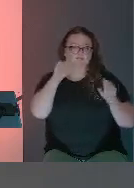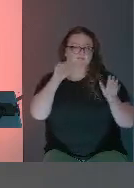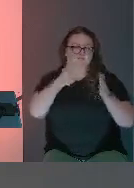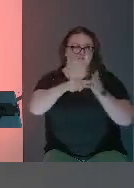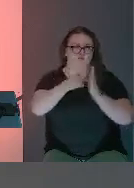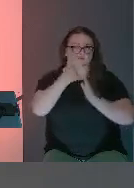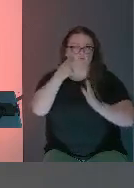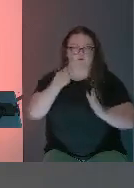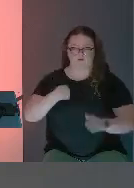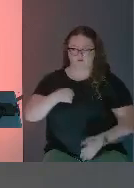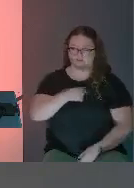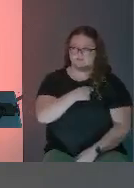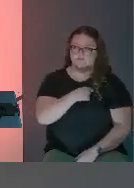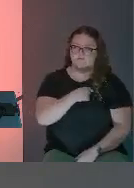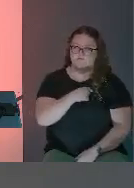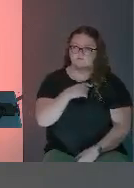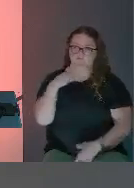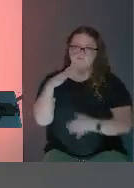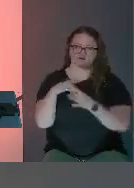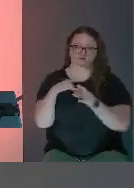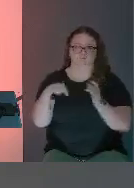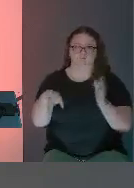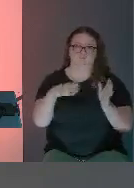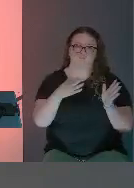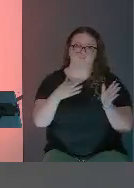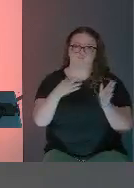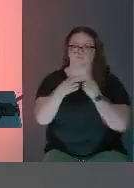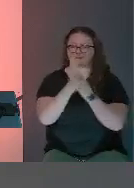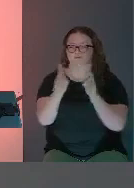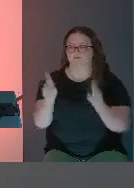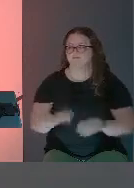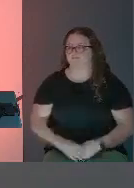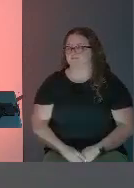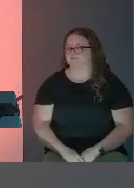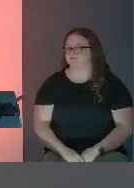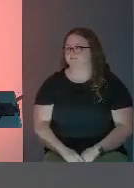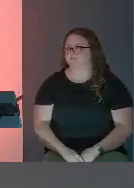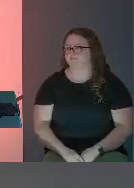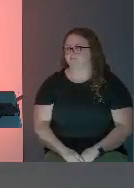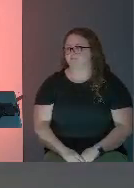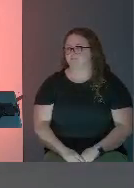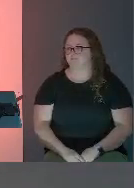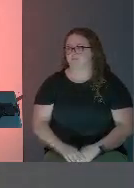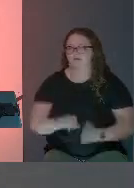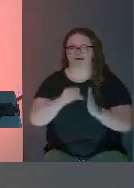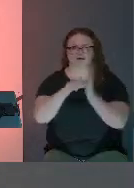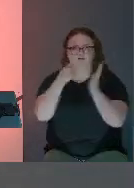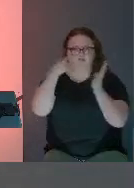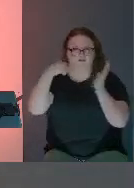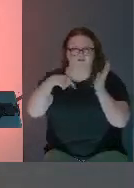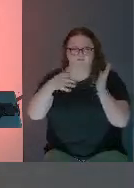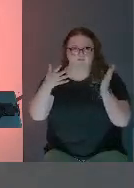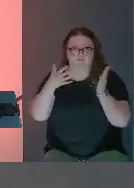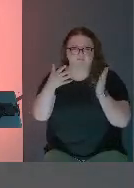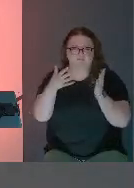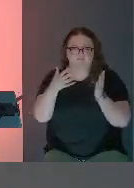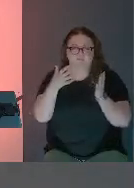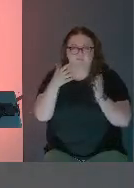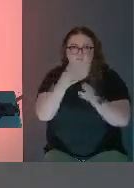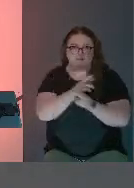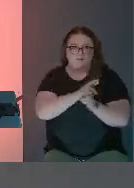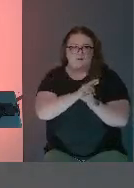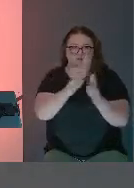that plan of redemption. And this is what he's driving home in this amazing letter, is he's preparing the